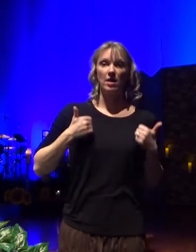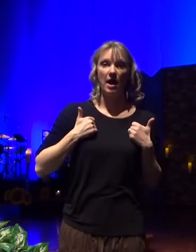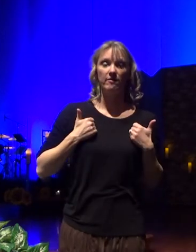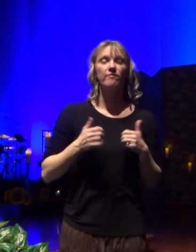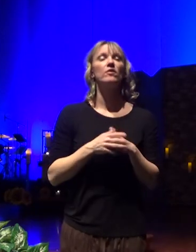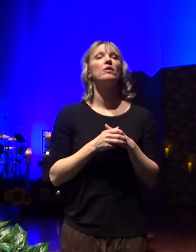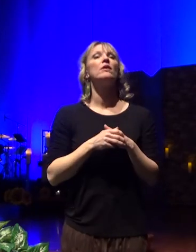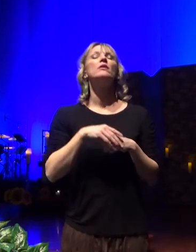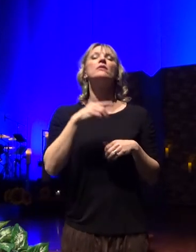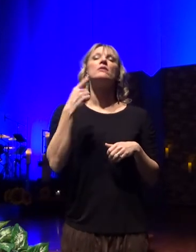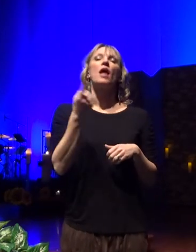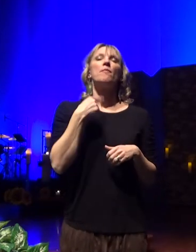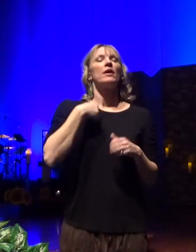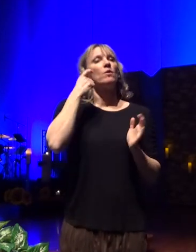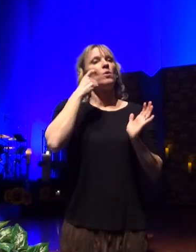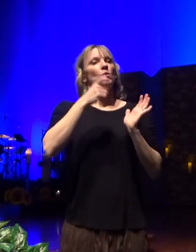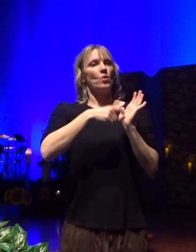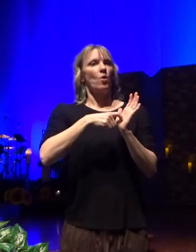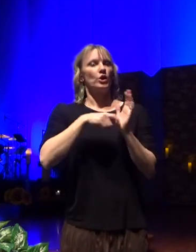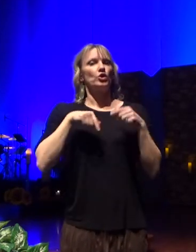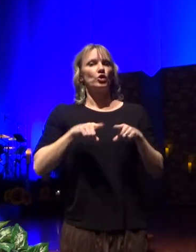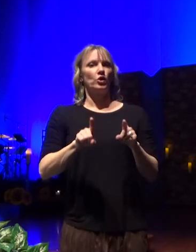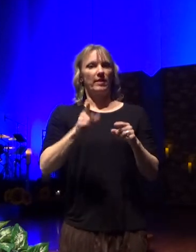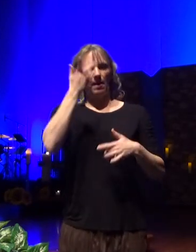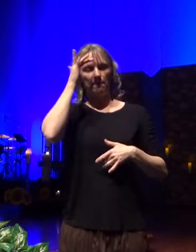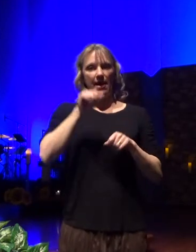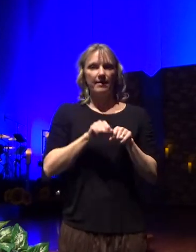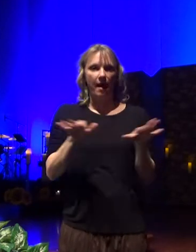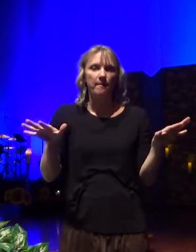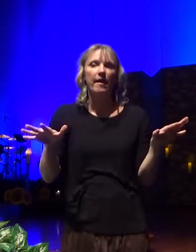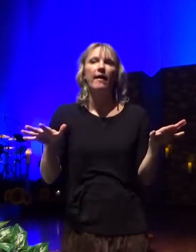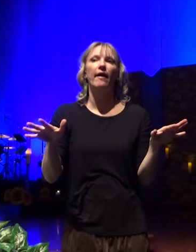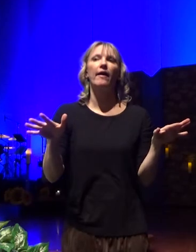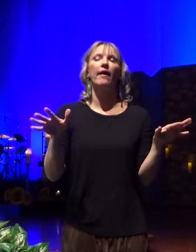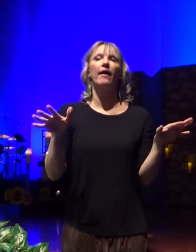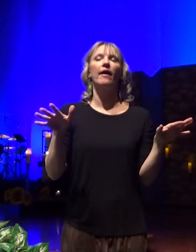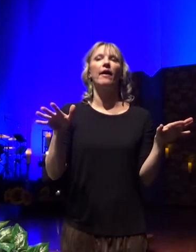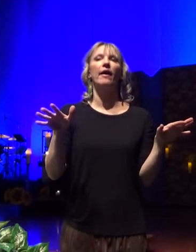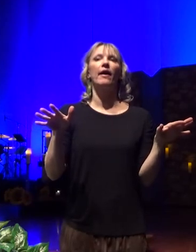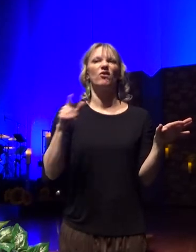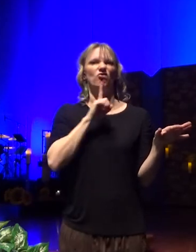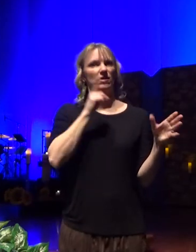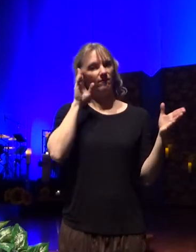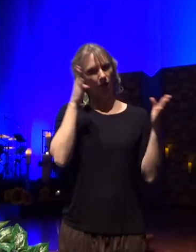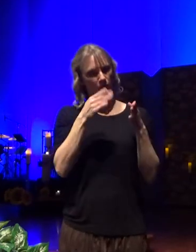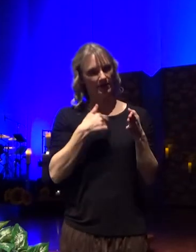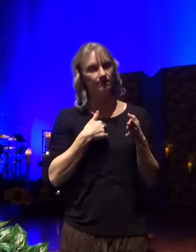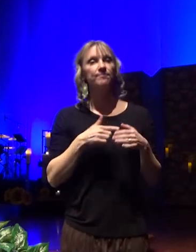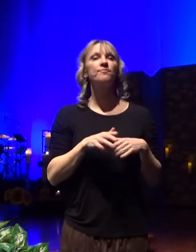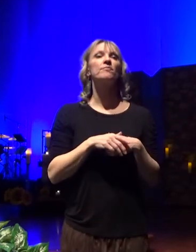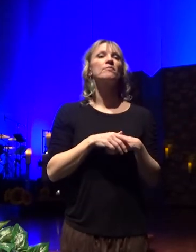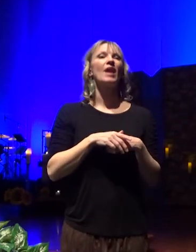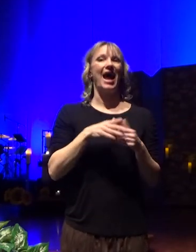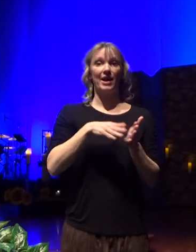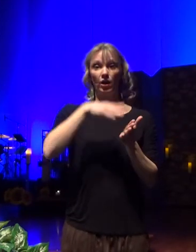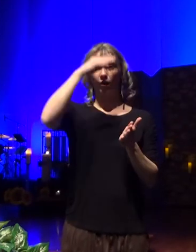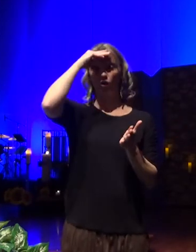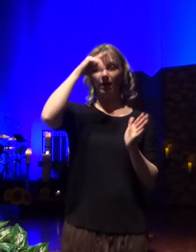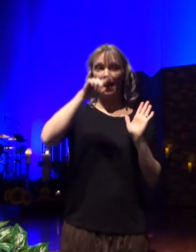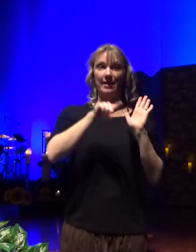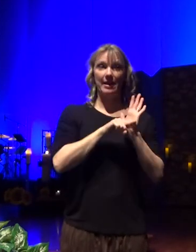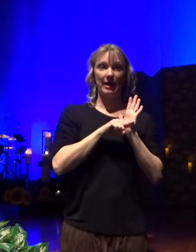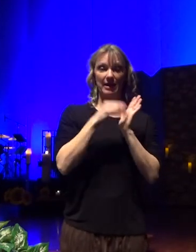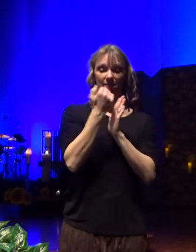lives. And one of the things that I was noticing in the pandemic, I really got to focus on it, is that I learned a